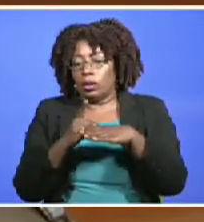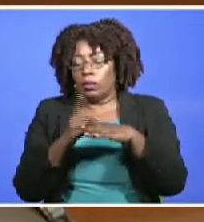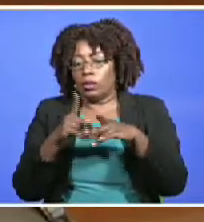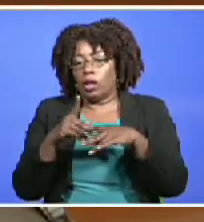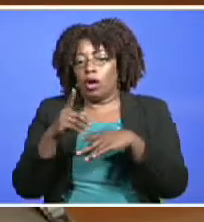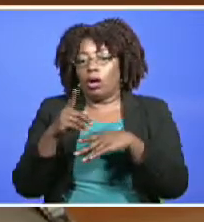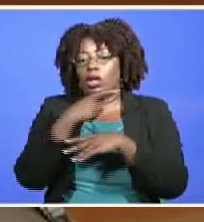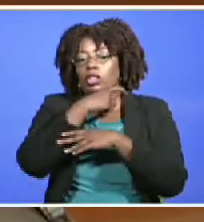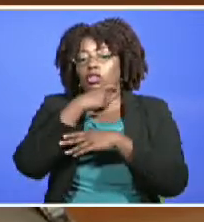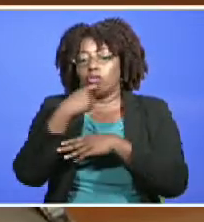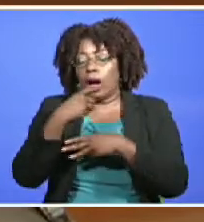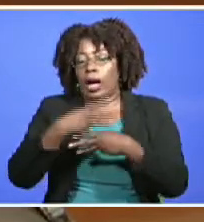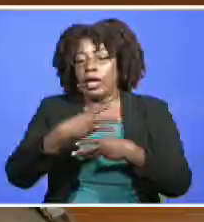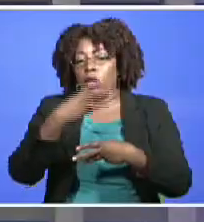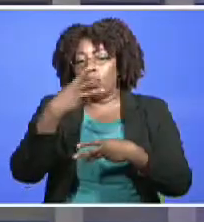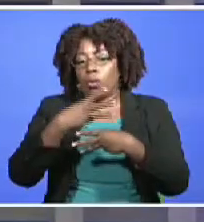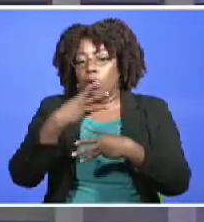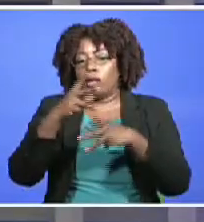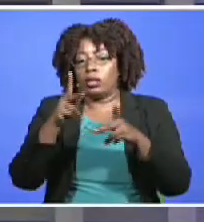and ceiling installers.